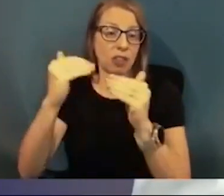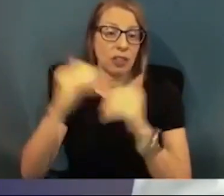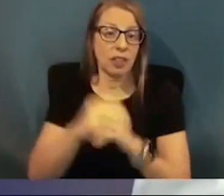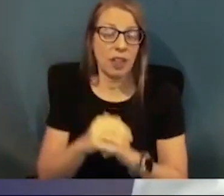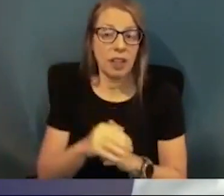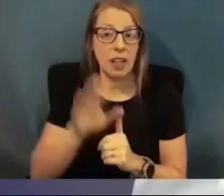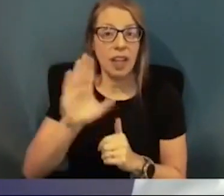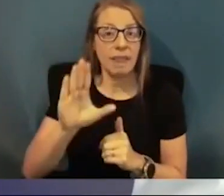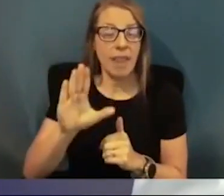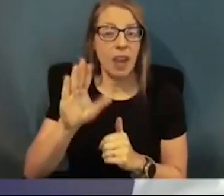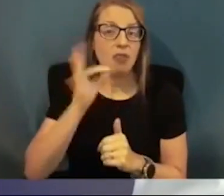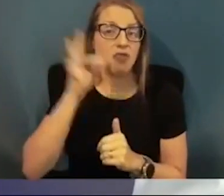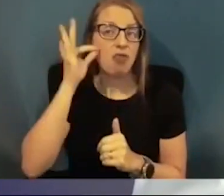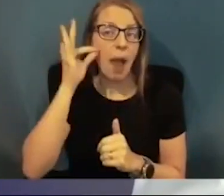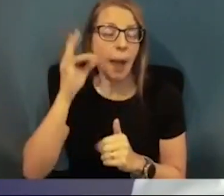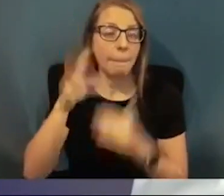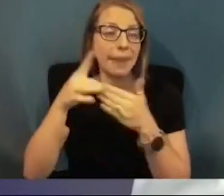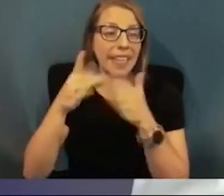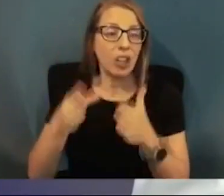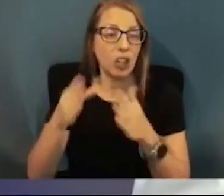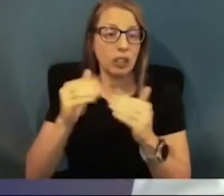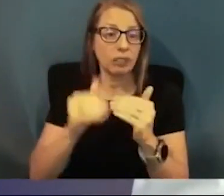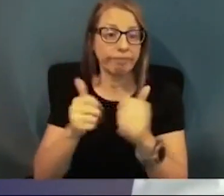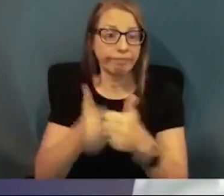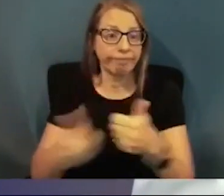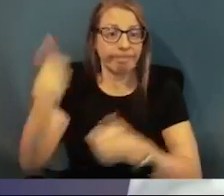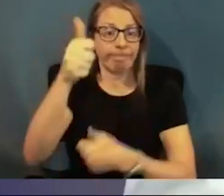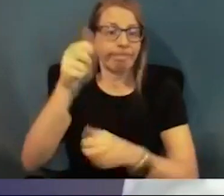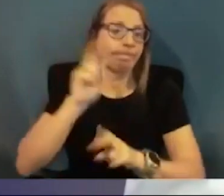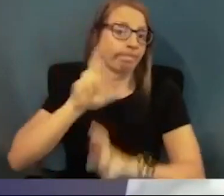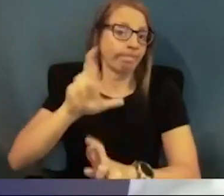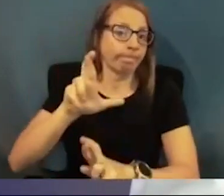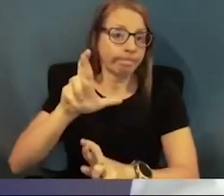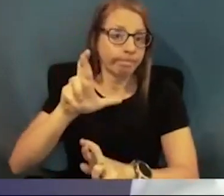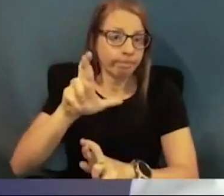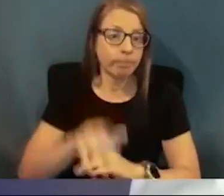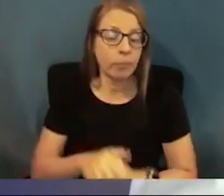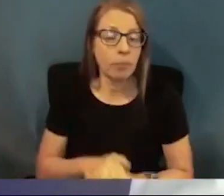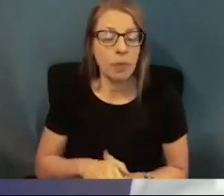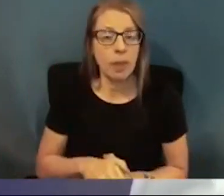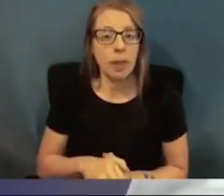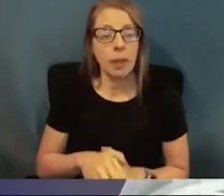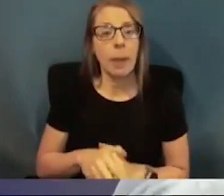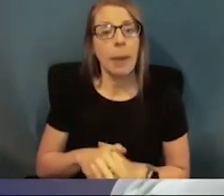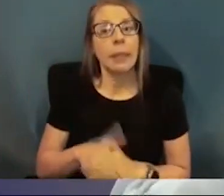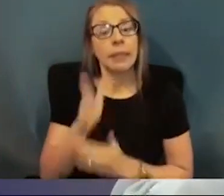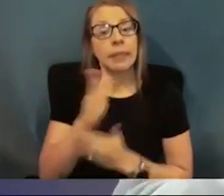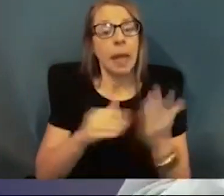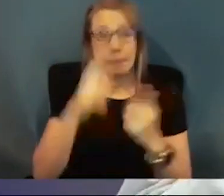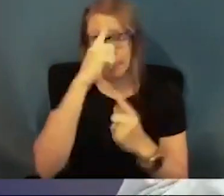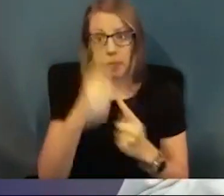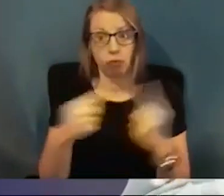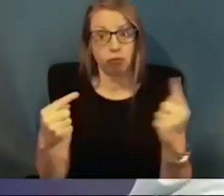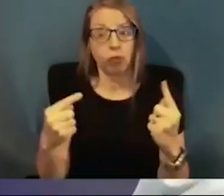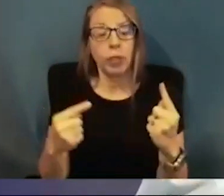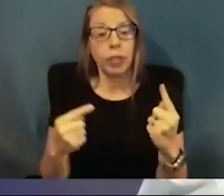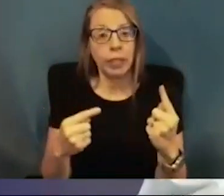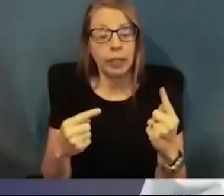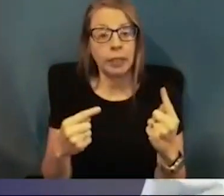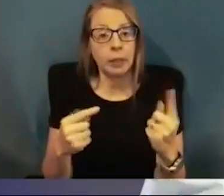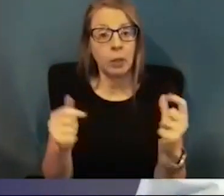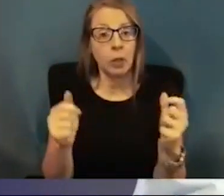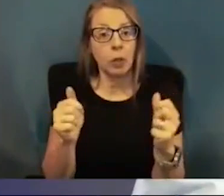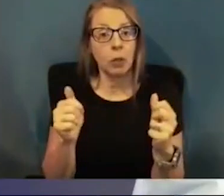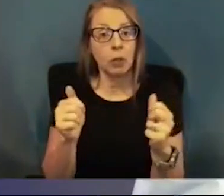leaders. Surely many of them might have disagreed with the some might